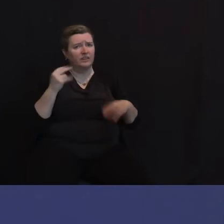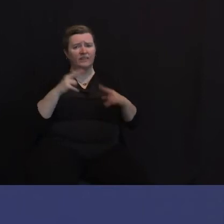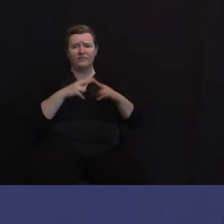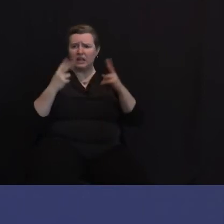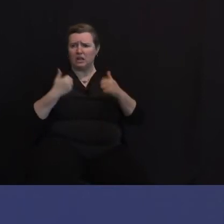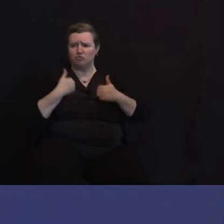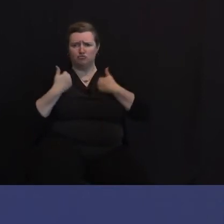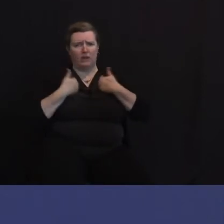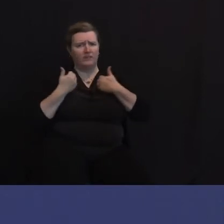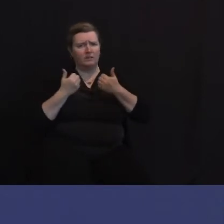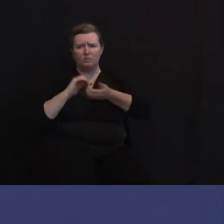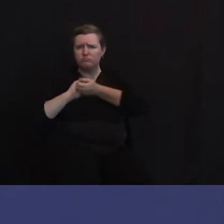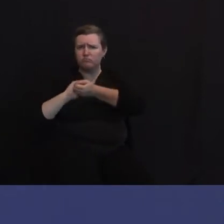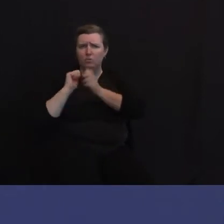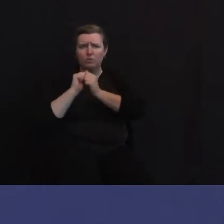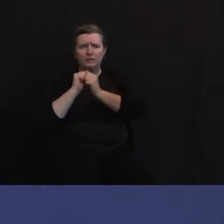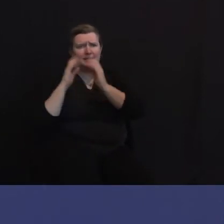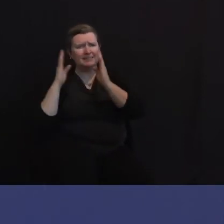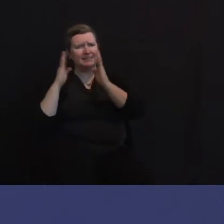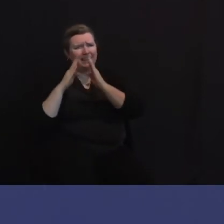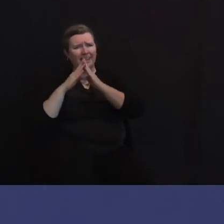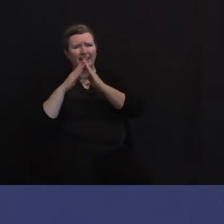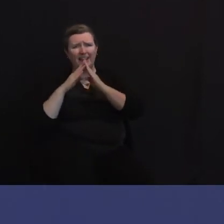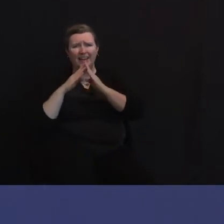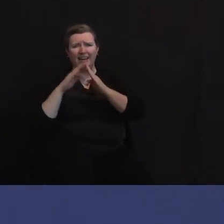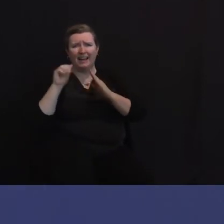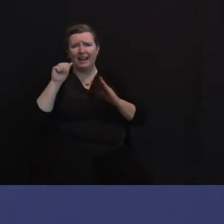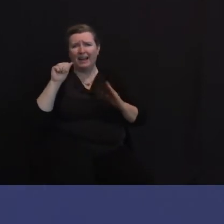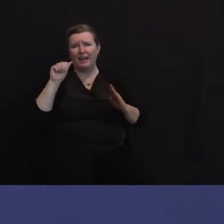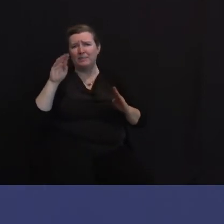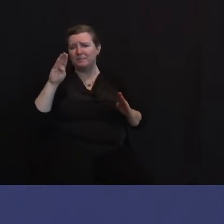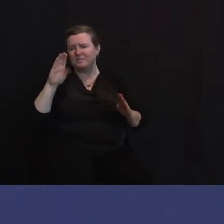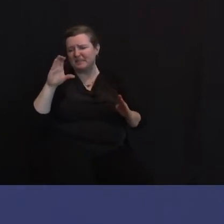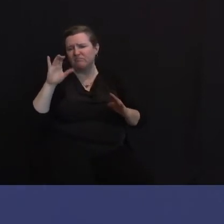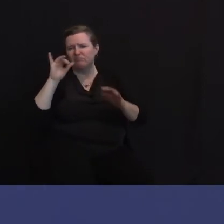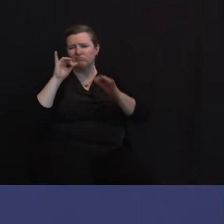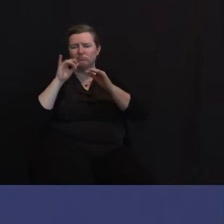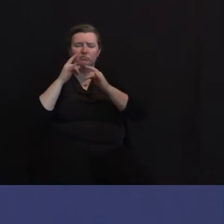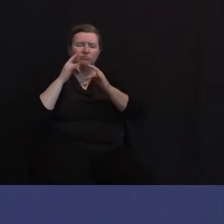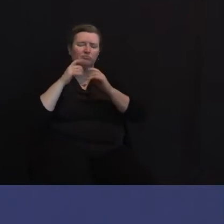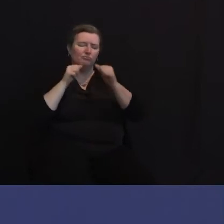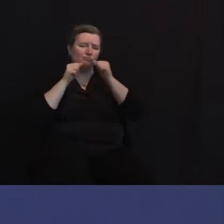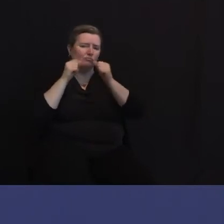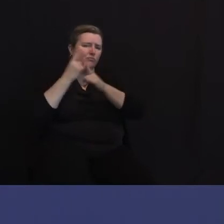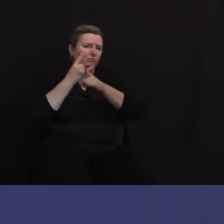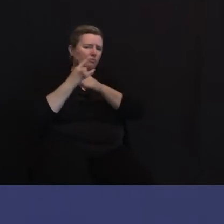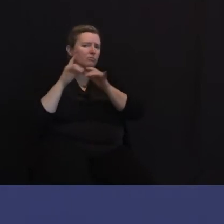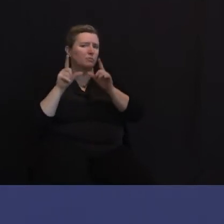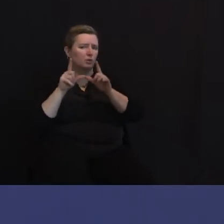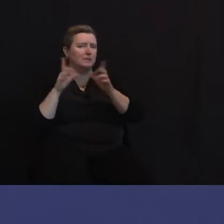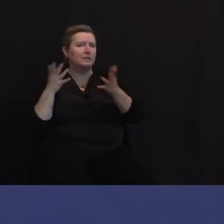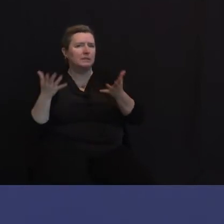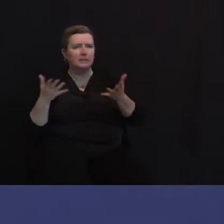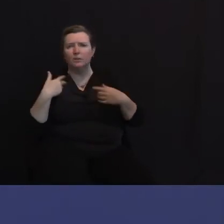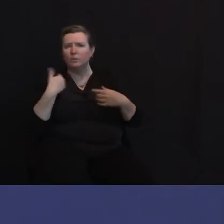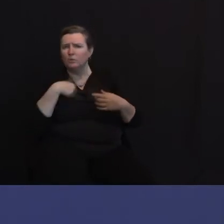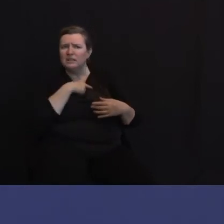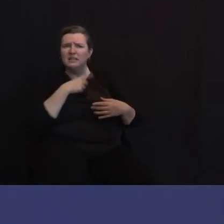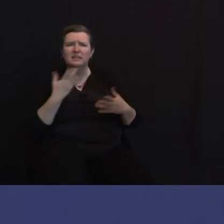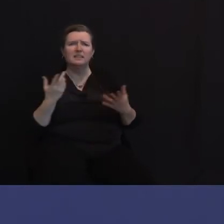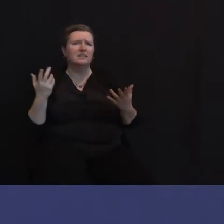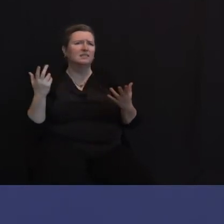municipalities, working with the ABC, carry out liquor. So with all due respect to the way the press has reported this, we've been on the